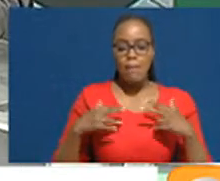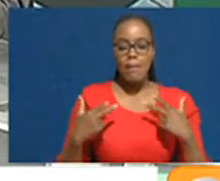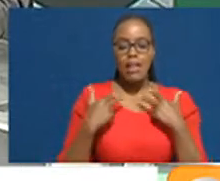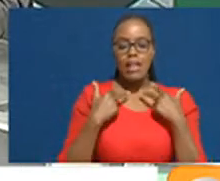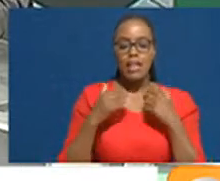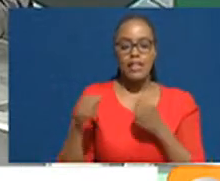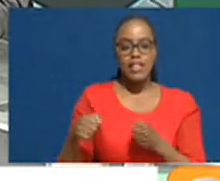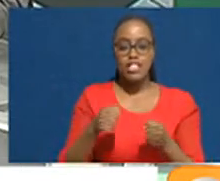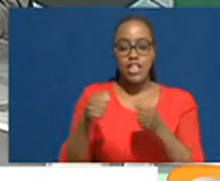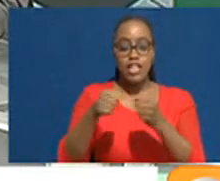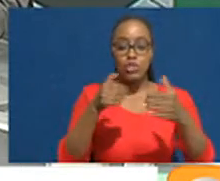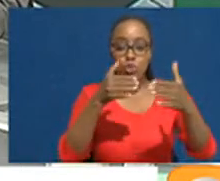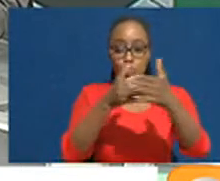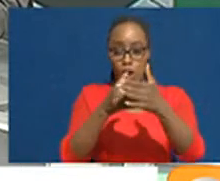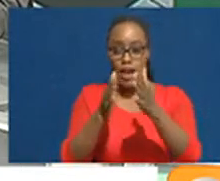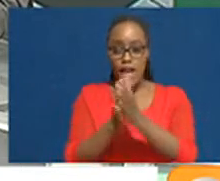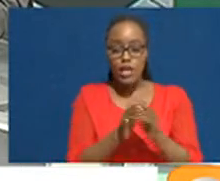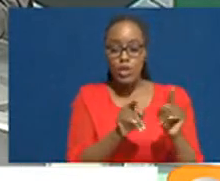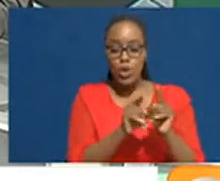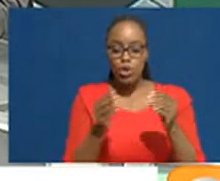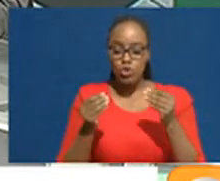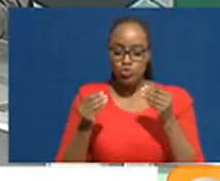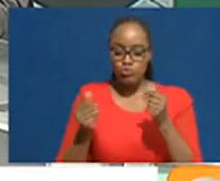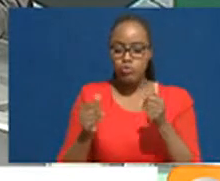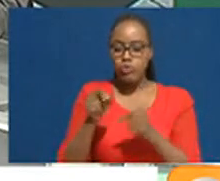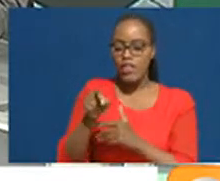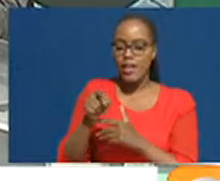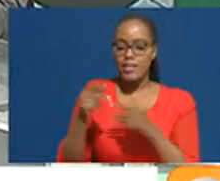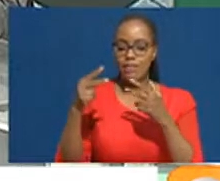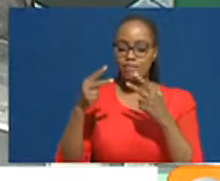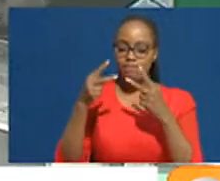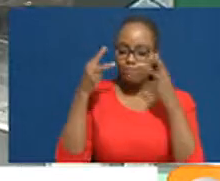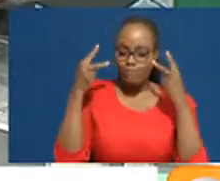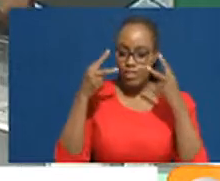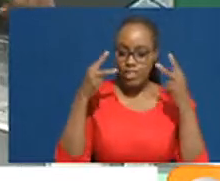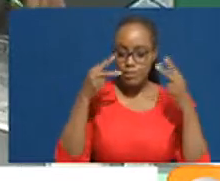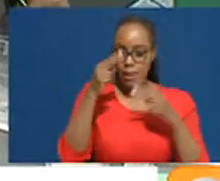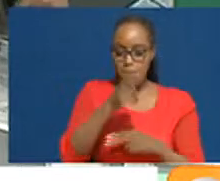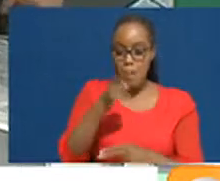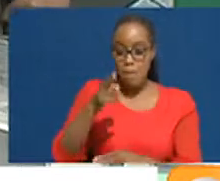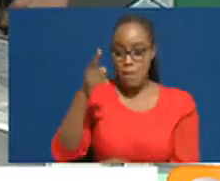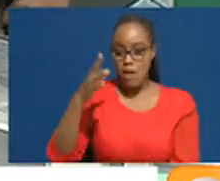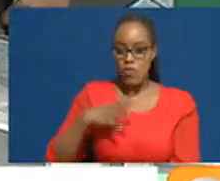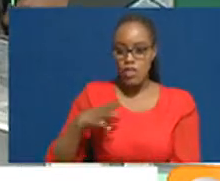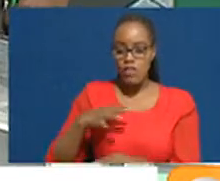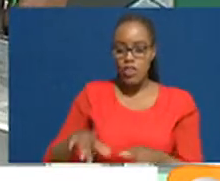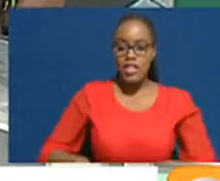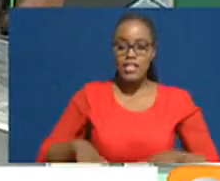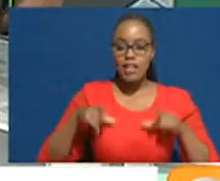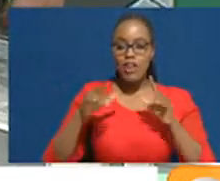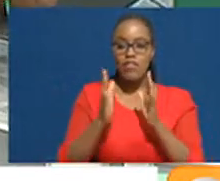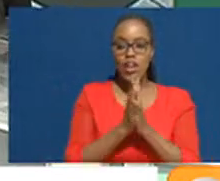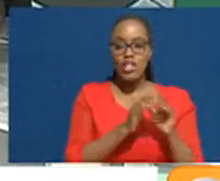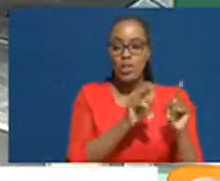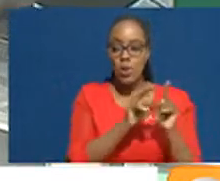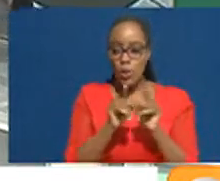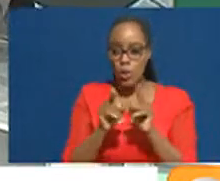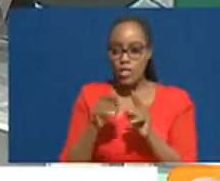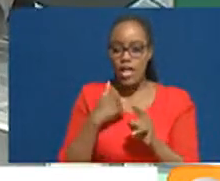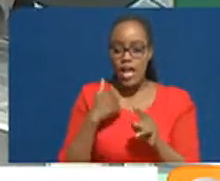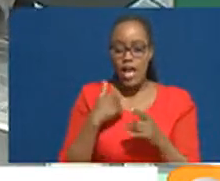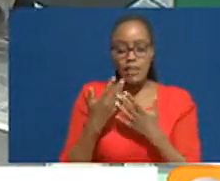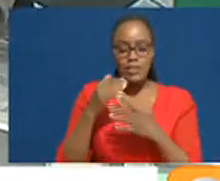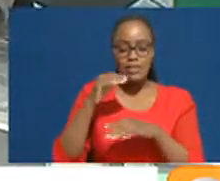strategies to prevent and counter terror attacks in a bid to reduce the growing list of survivors and, in the worst case